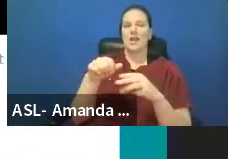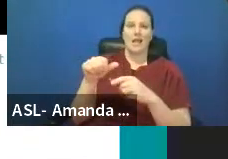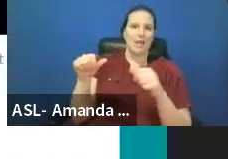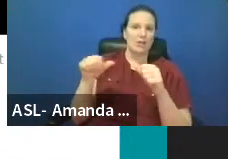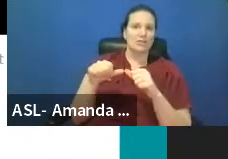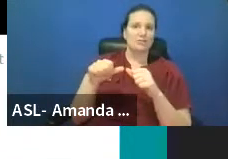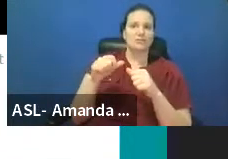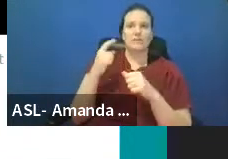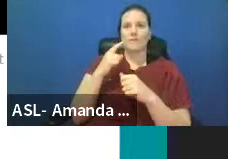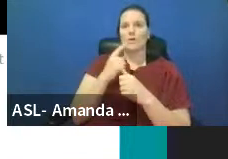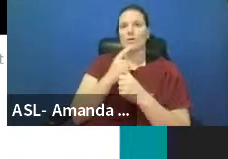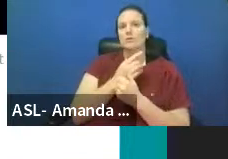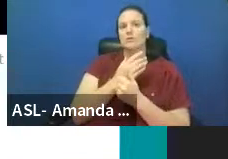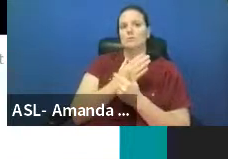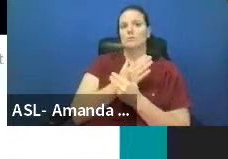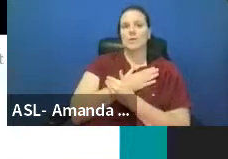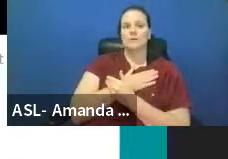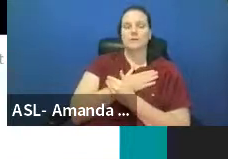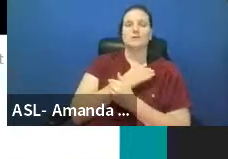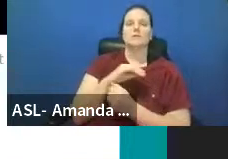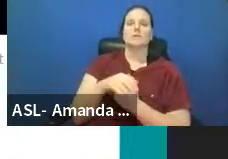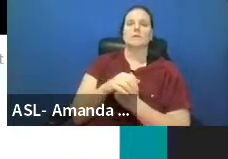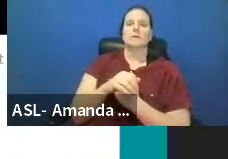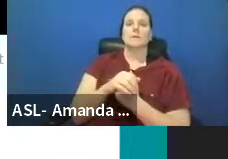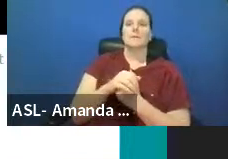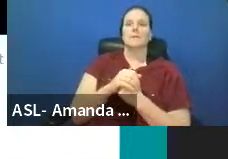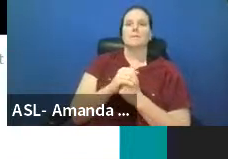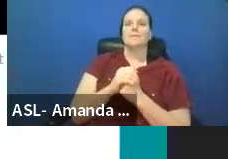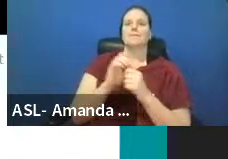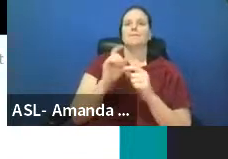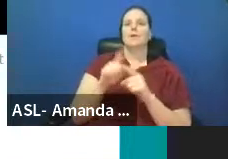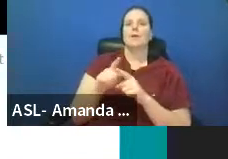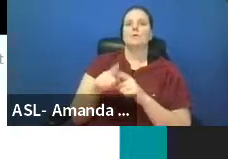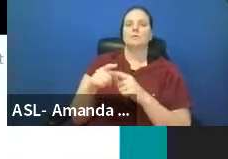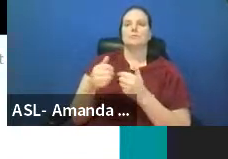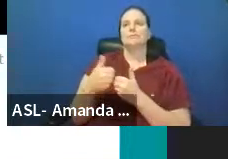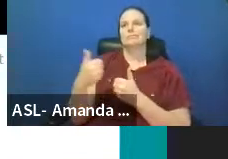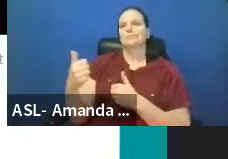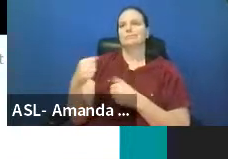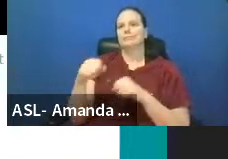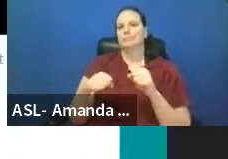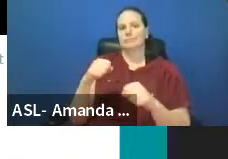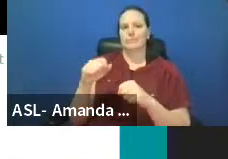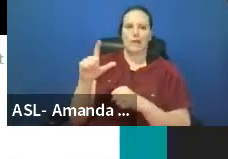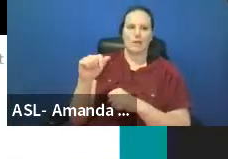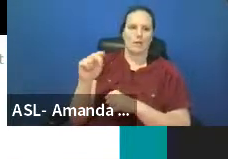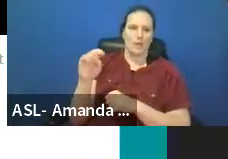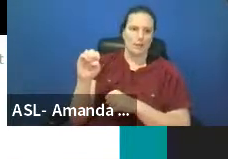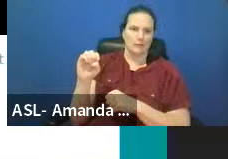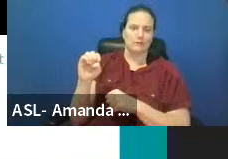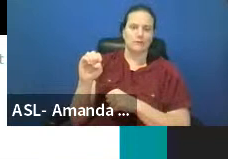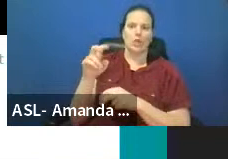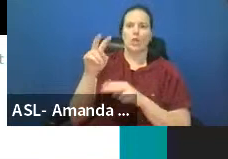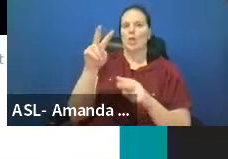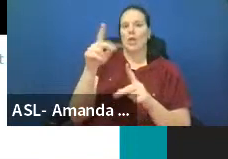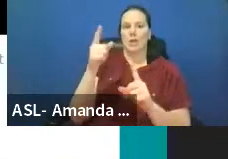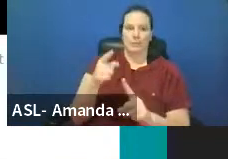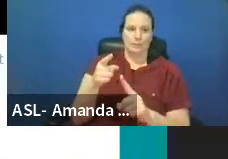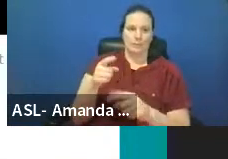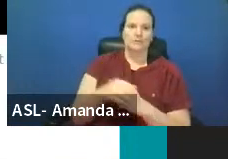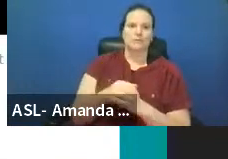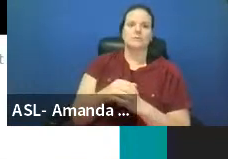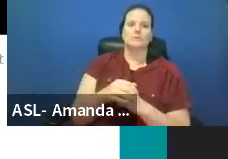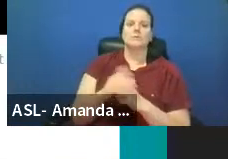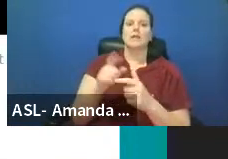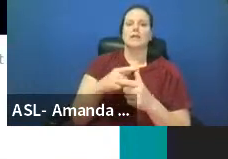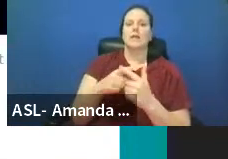for rest, as well as segregated cycle lanes and lookout points. And then